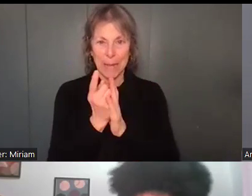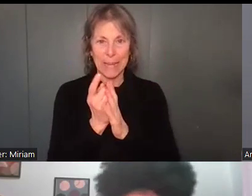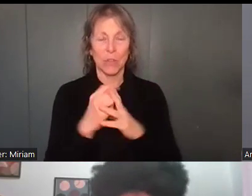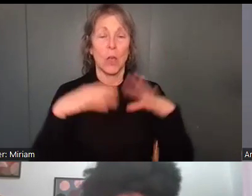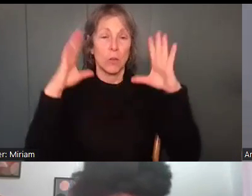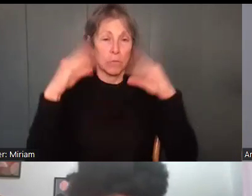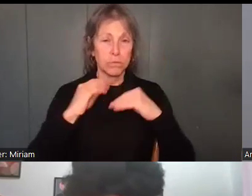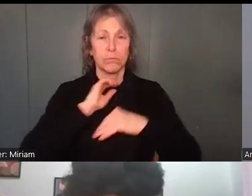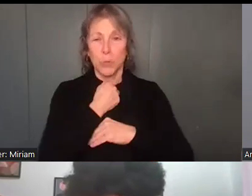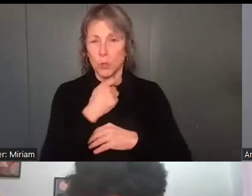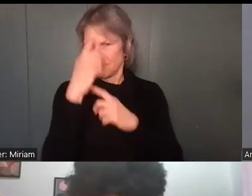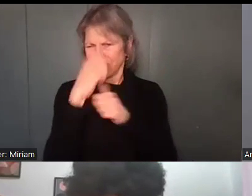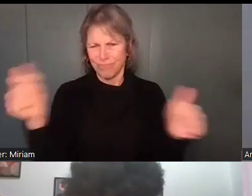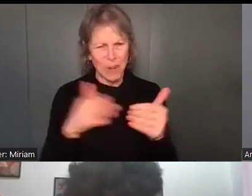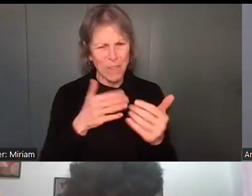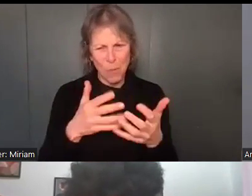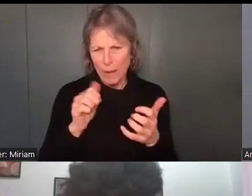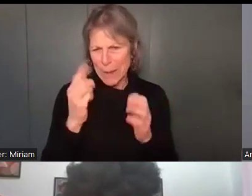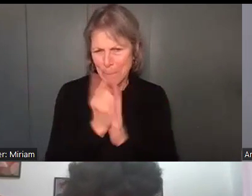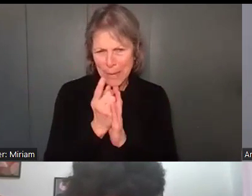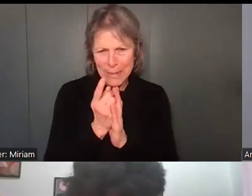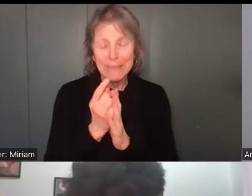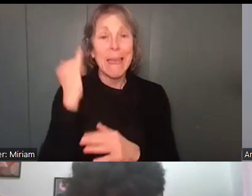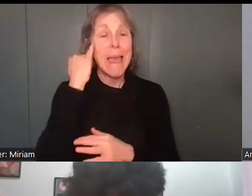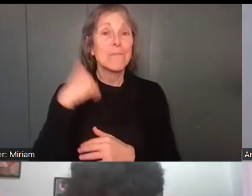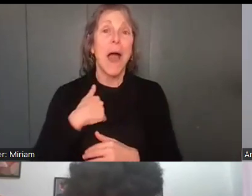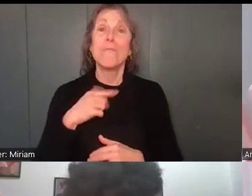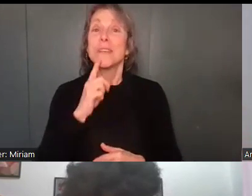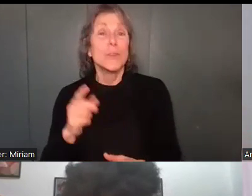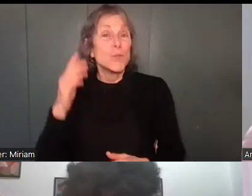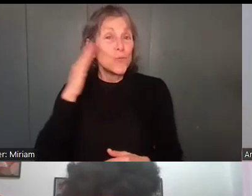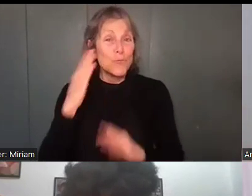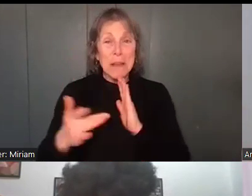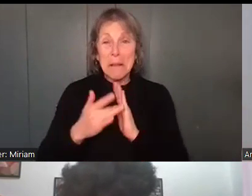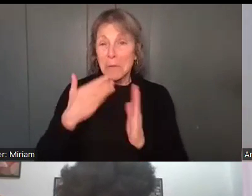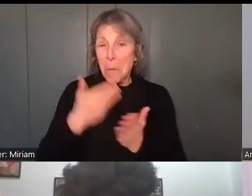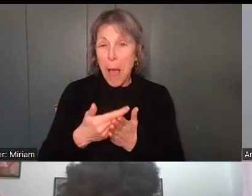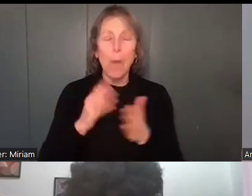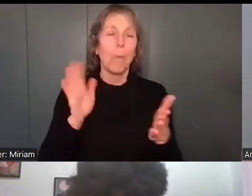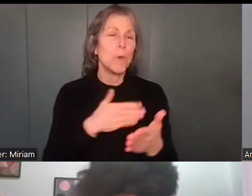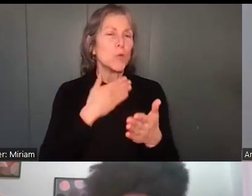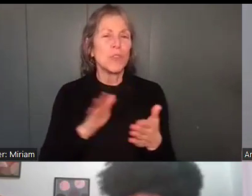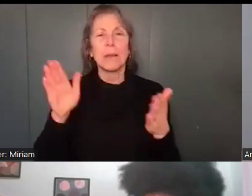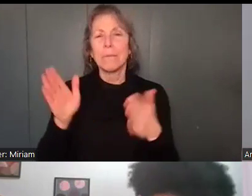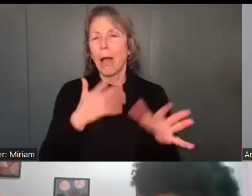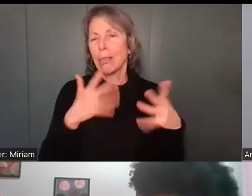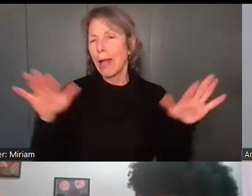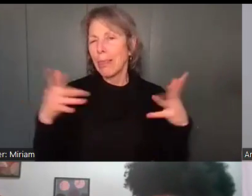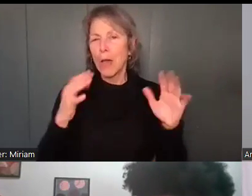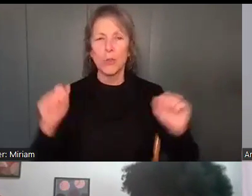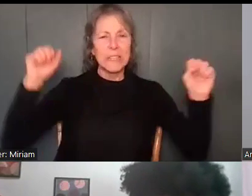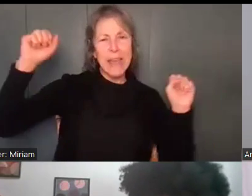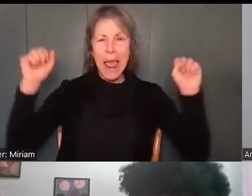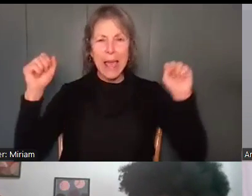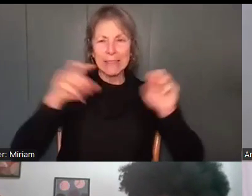or whatever you would like. If I were fancy, I'd play some awesome music right now for you all. And we could also dance while we were doing